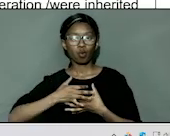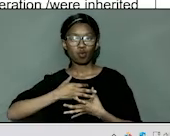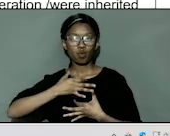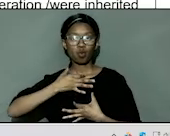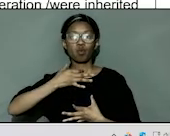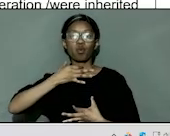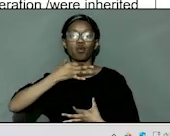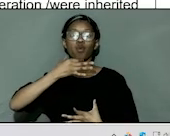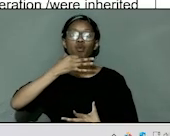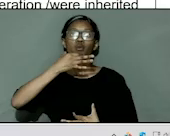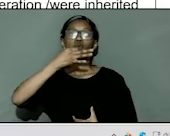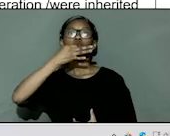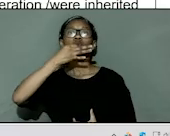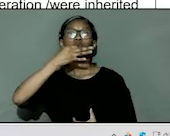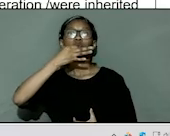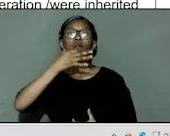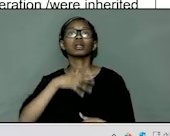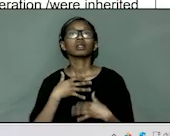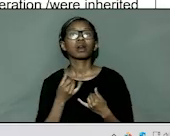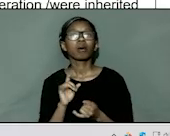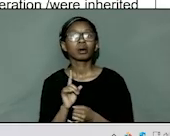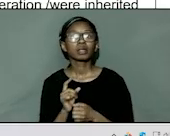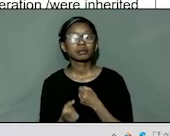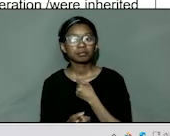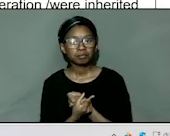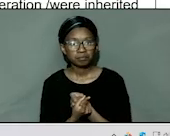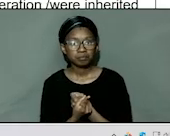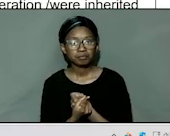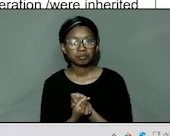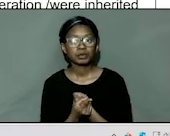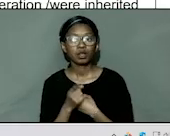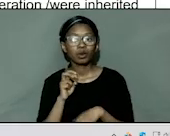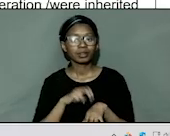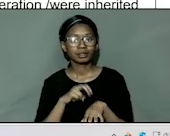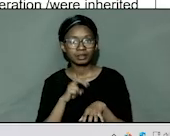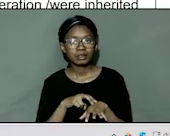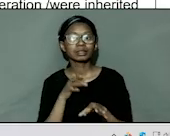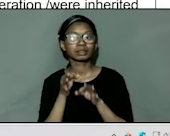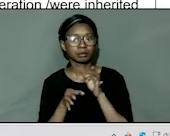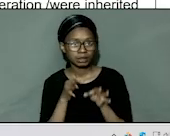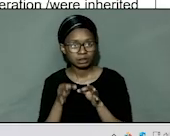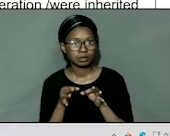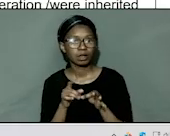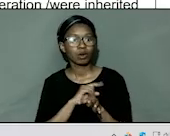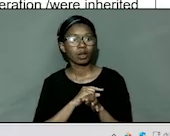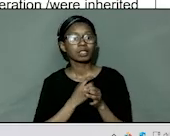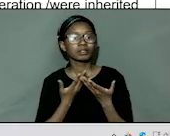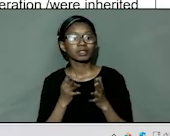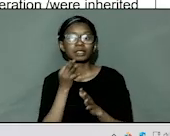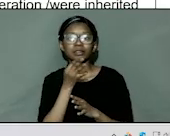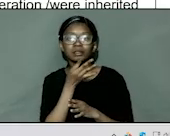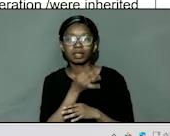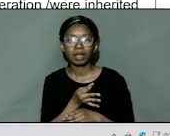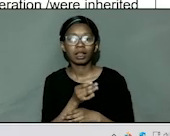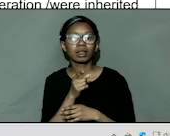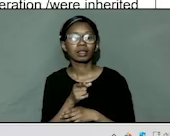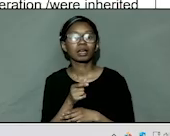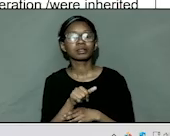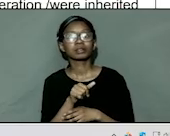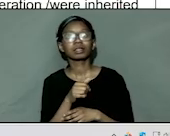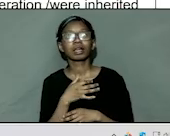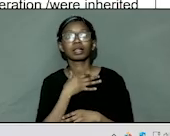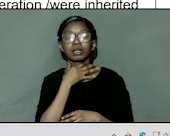longer. And then now you must state, because you said that the necks become